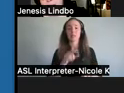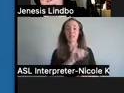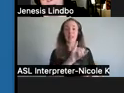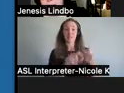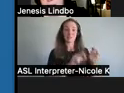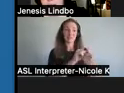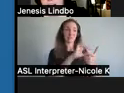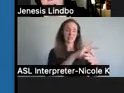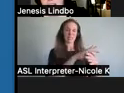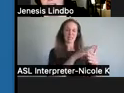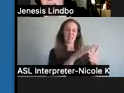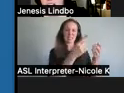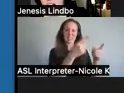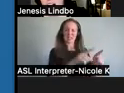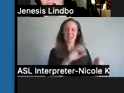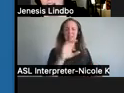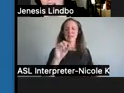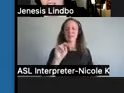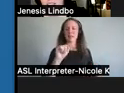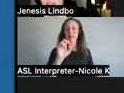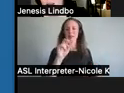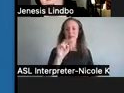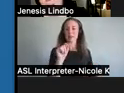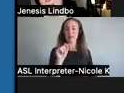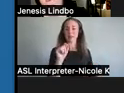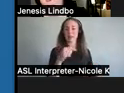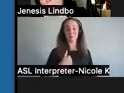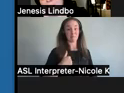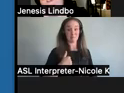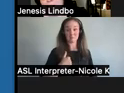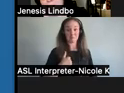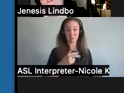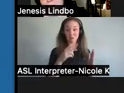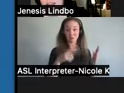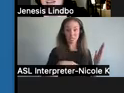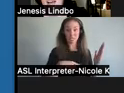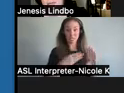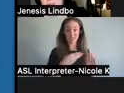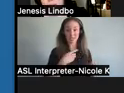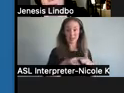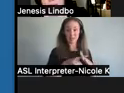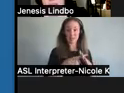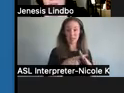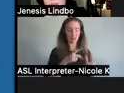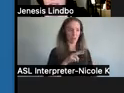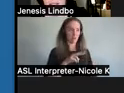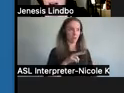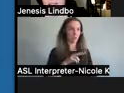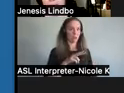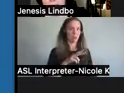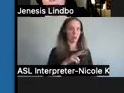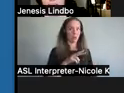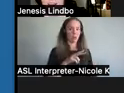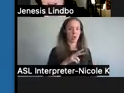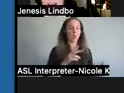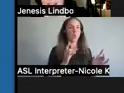in a game that I did not read the warnings at the beginning, and it was very difficult in